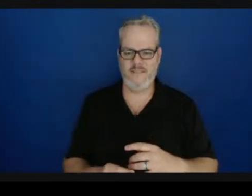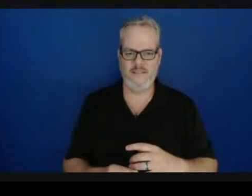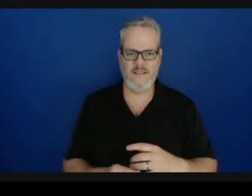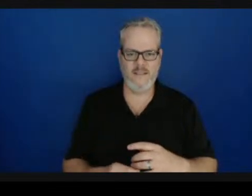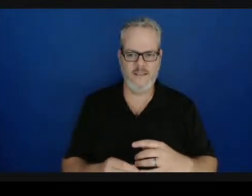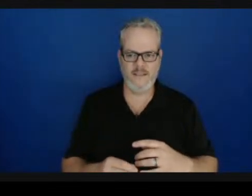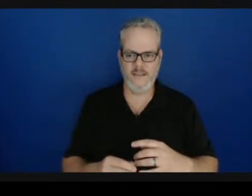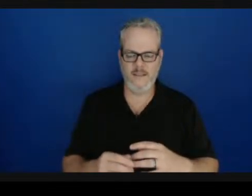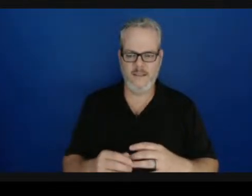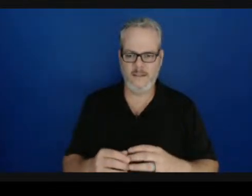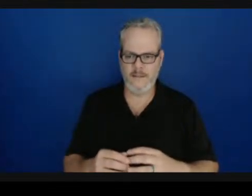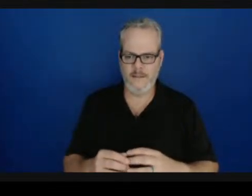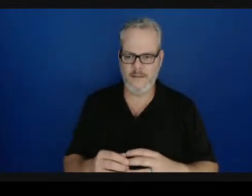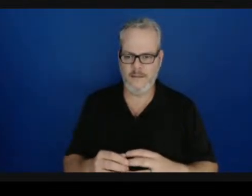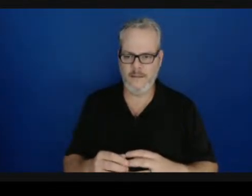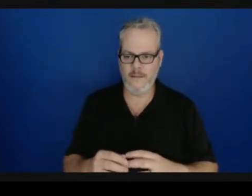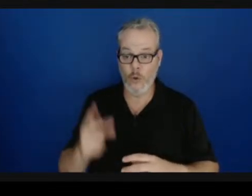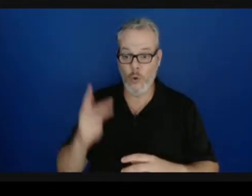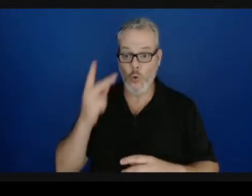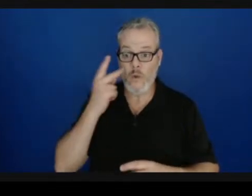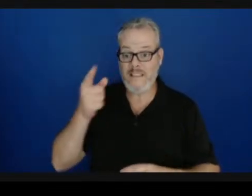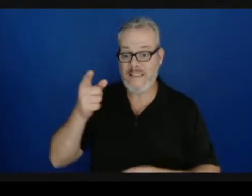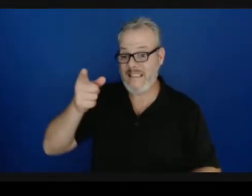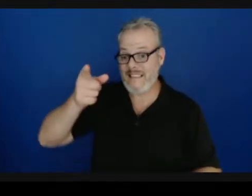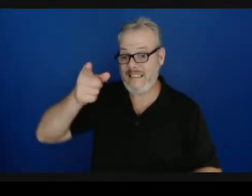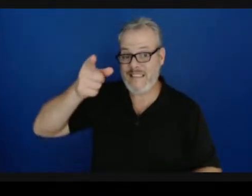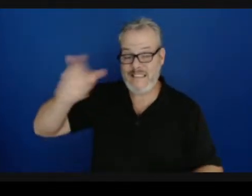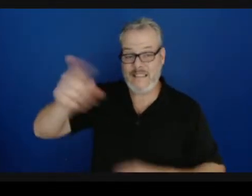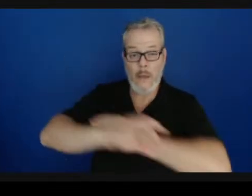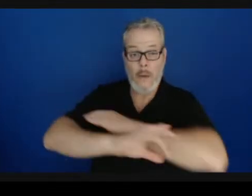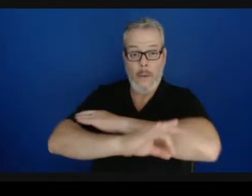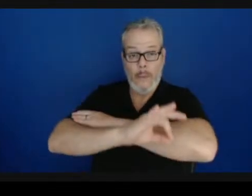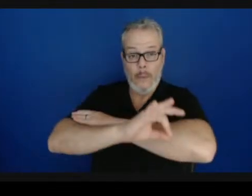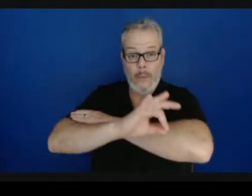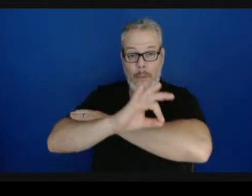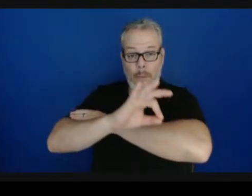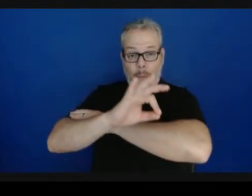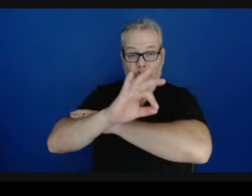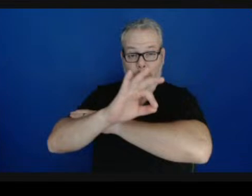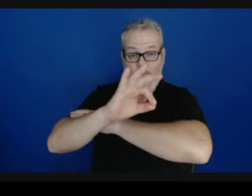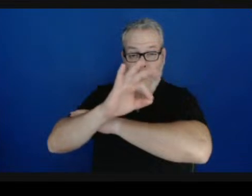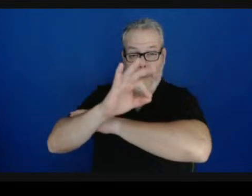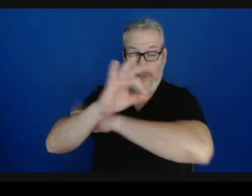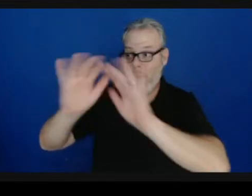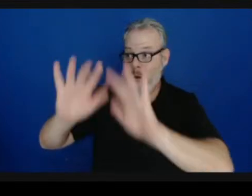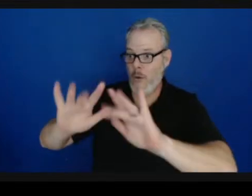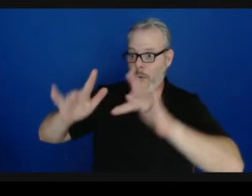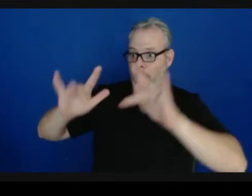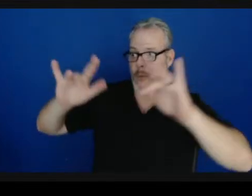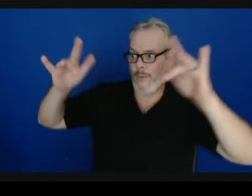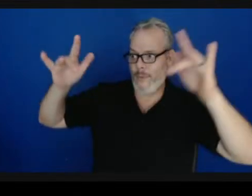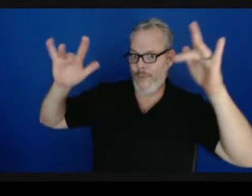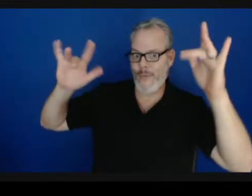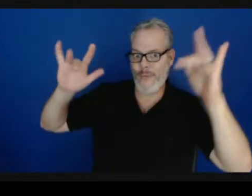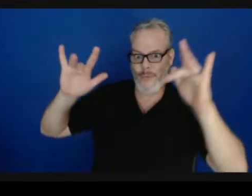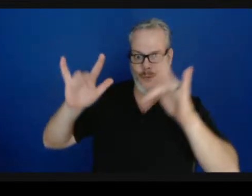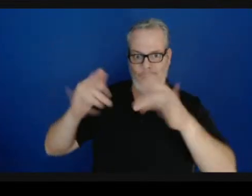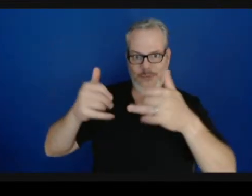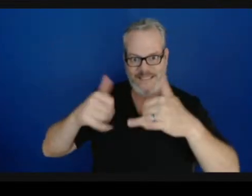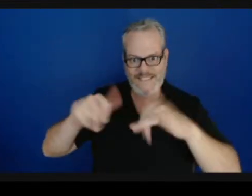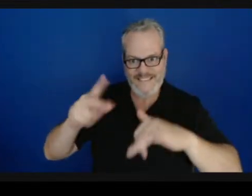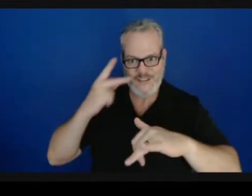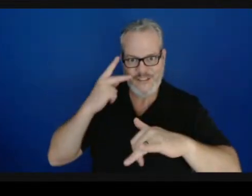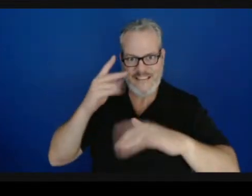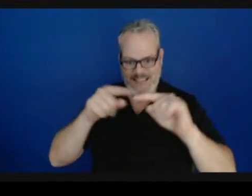We see dawn with exposed lava falls once again. The dribble comes back in here on the left